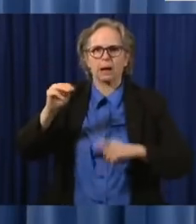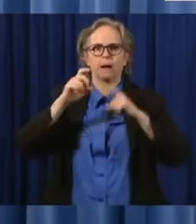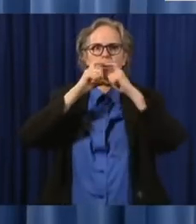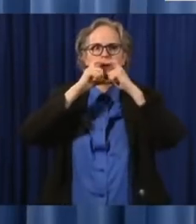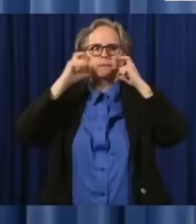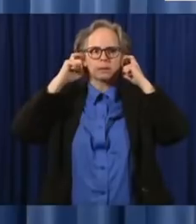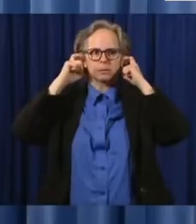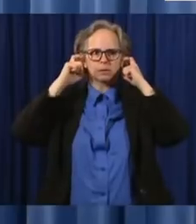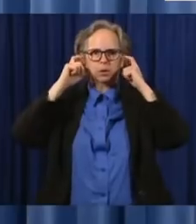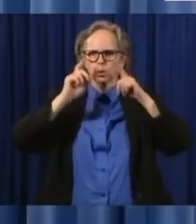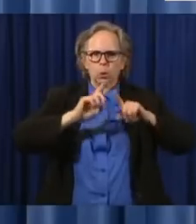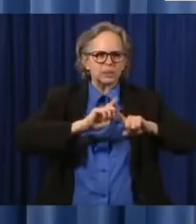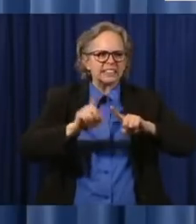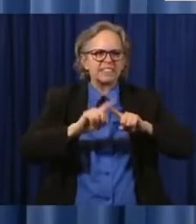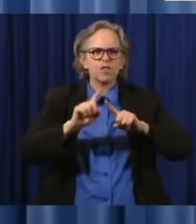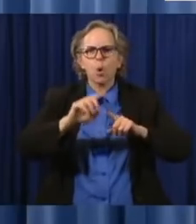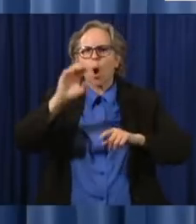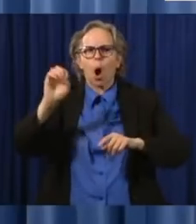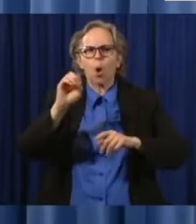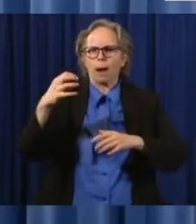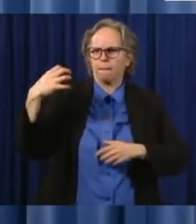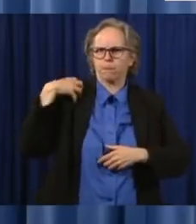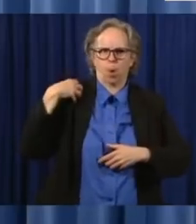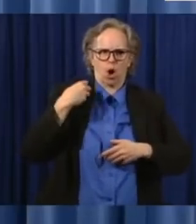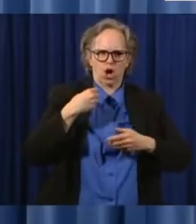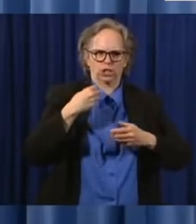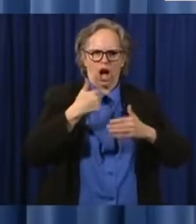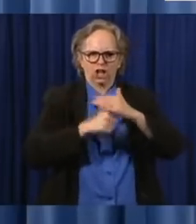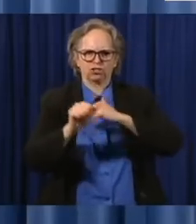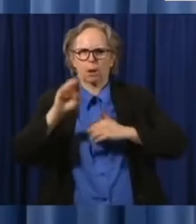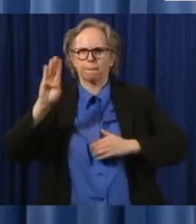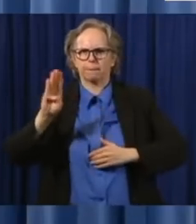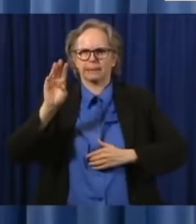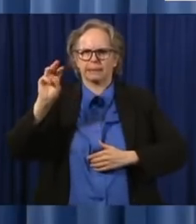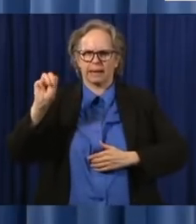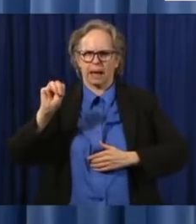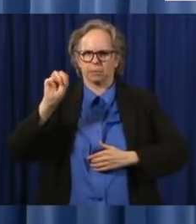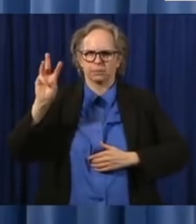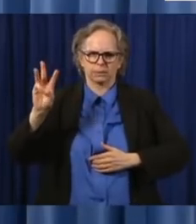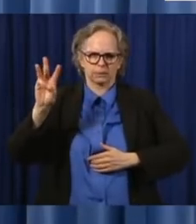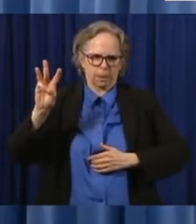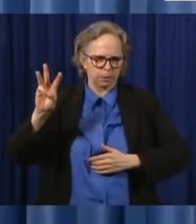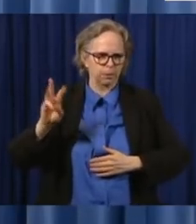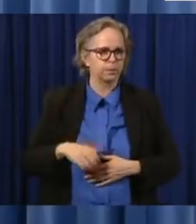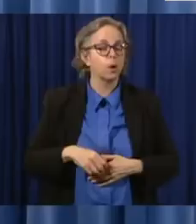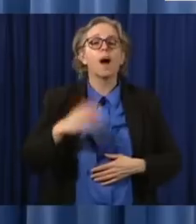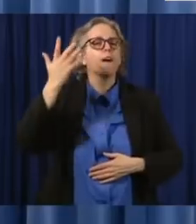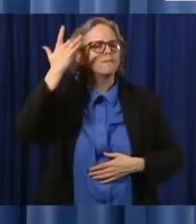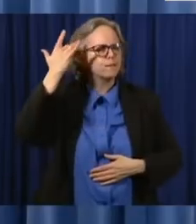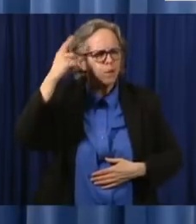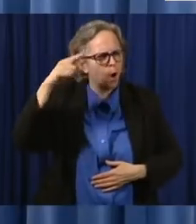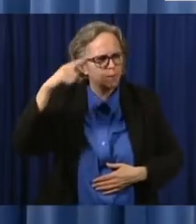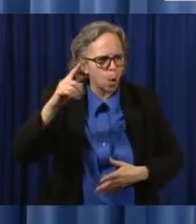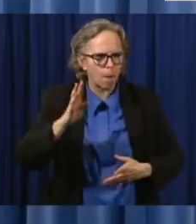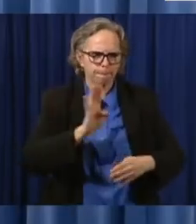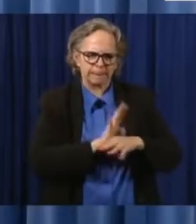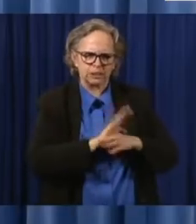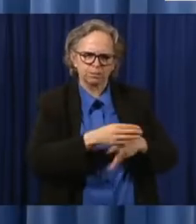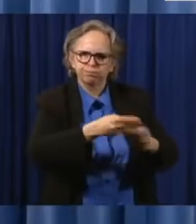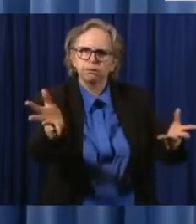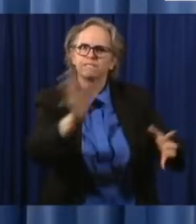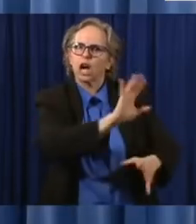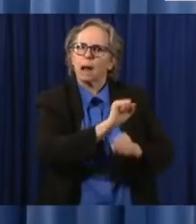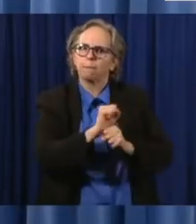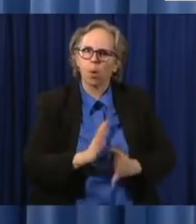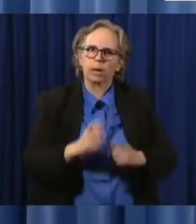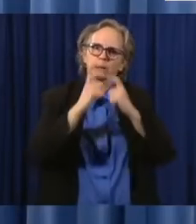by BWC. Now, these will be for the use of employees. As businesses and companies begin to reopen, it's vitally